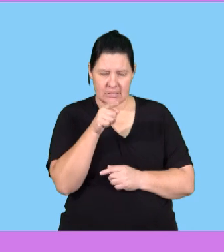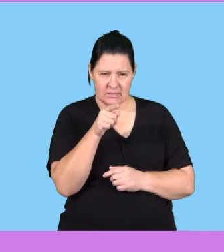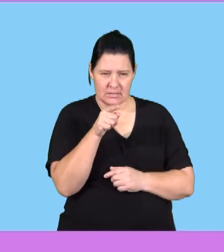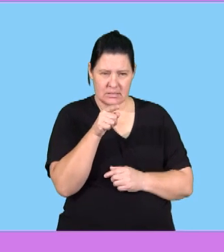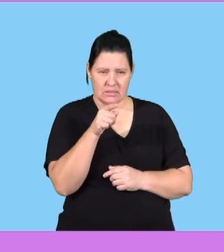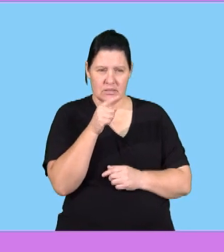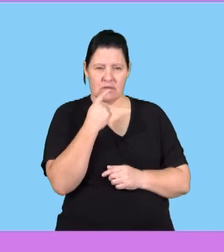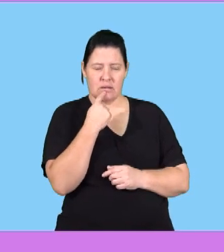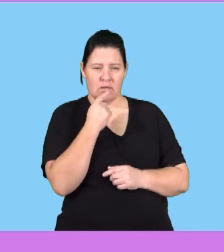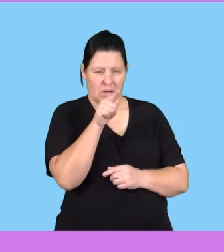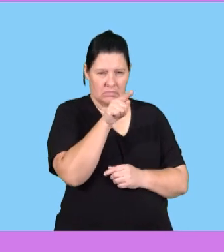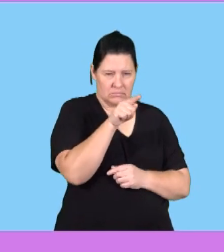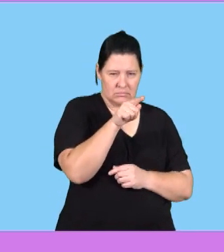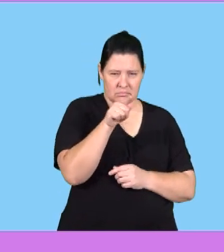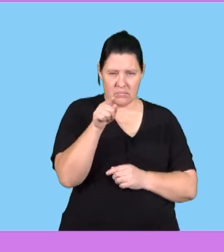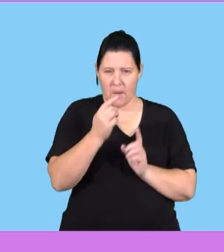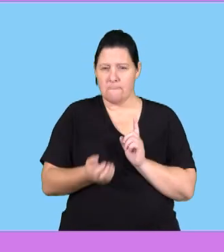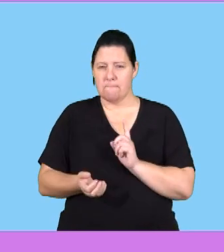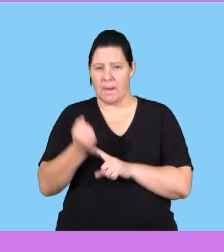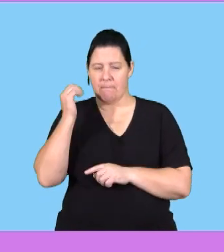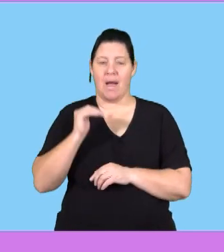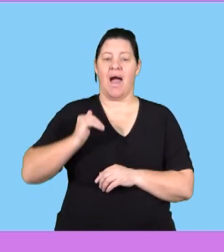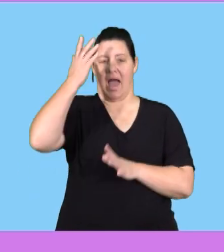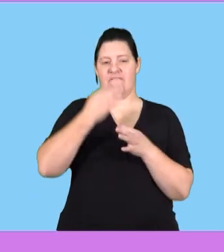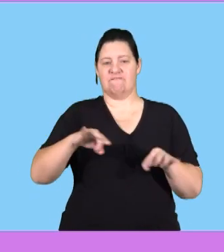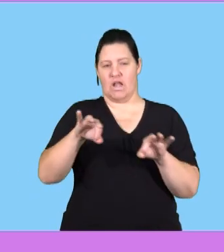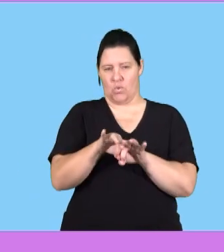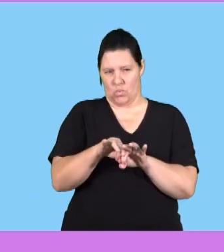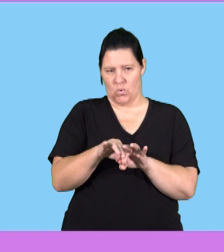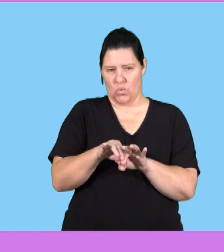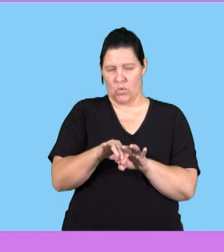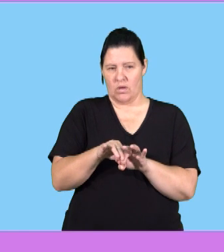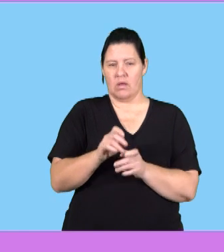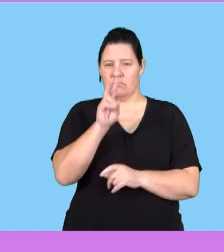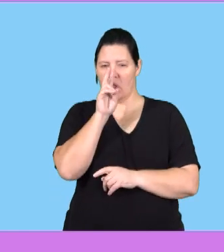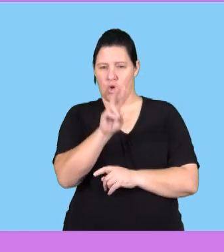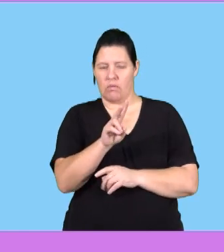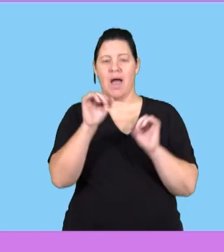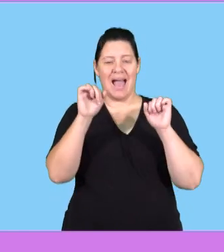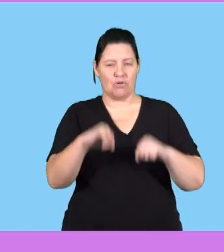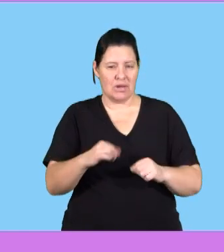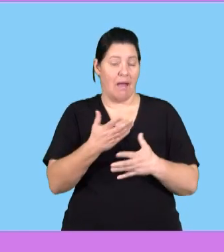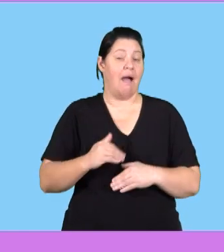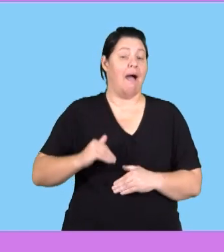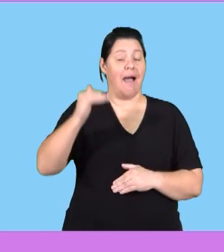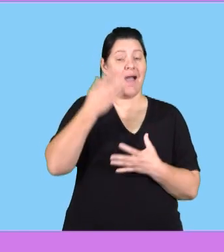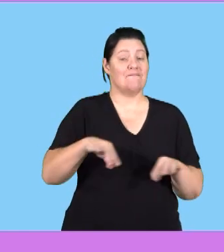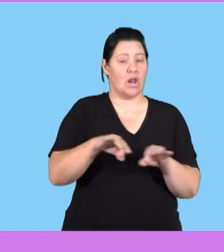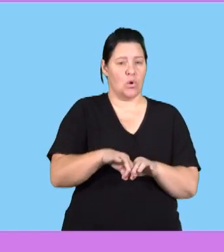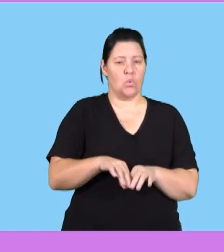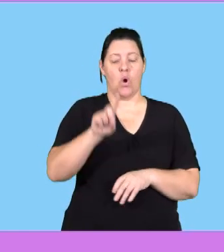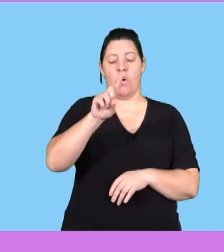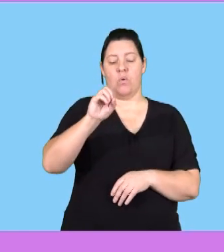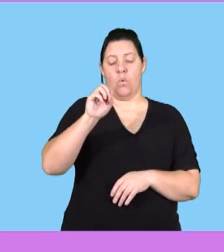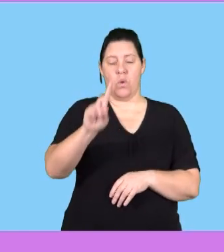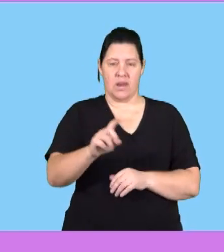right? Here, I can find what? The highest value. So looking at it, we agree that the highest value here